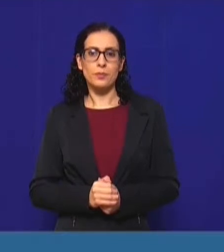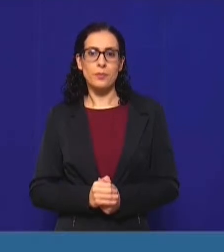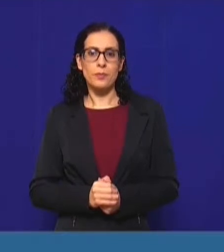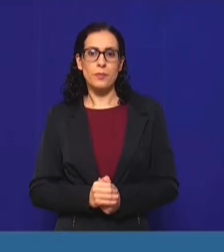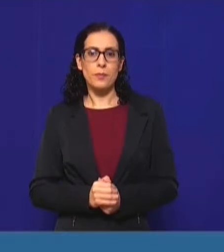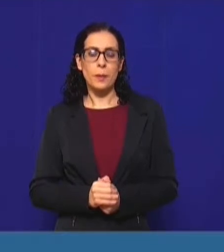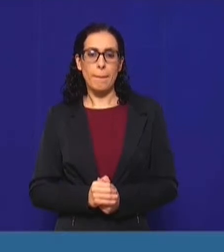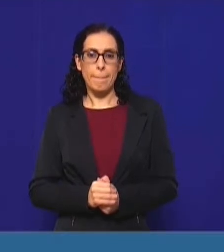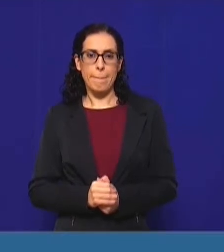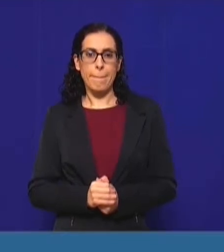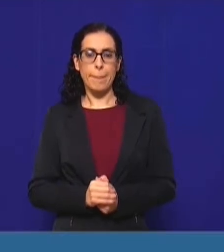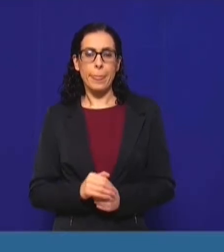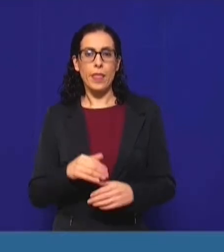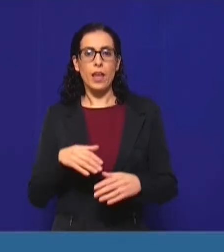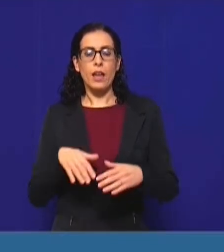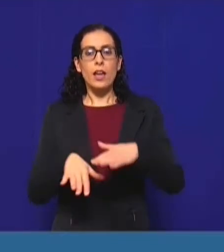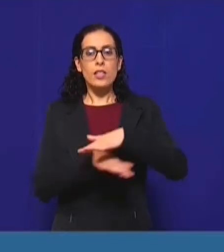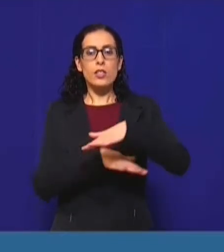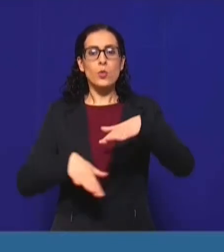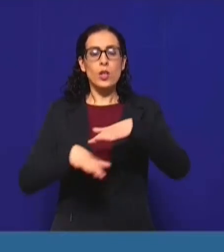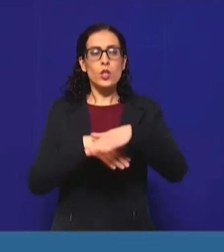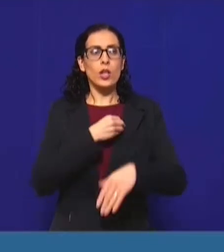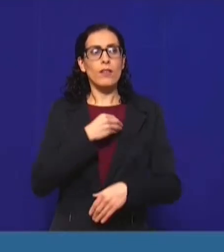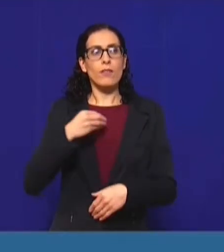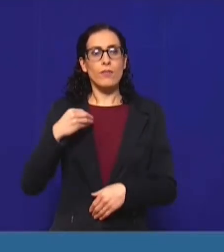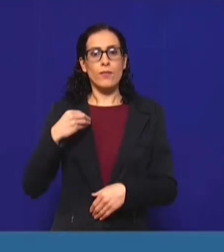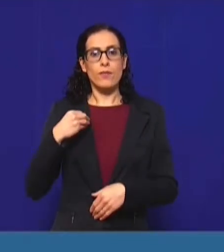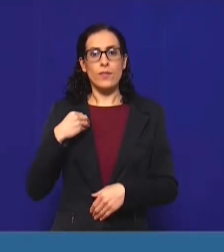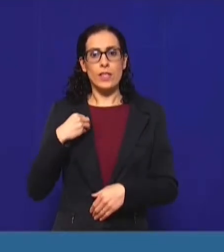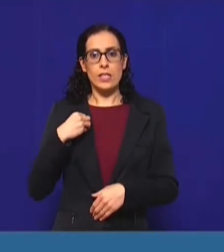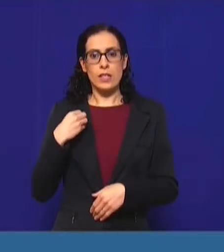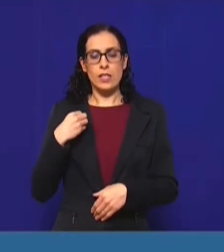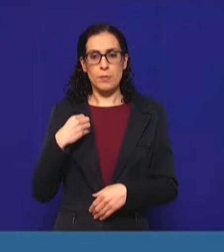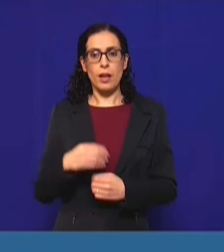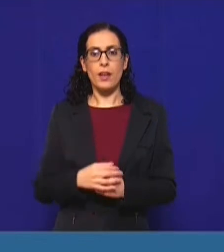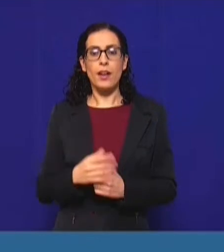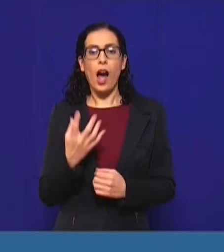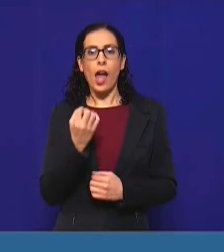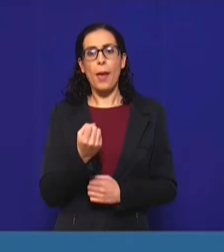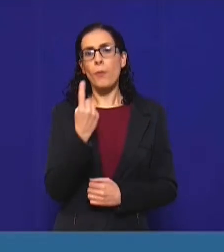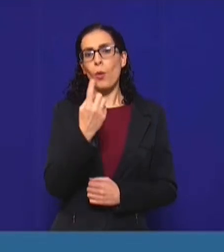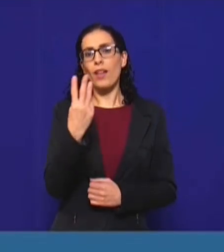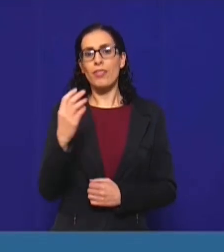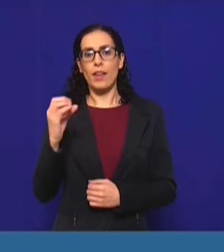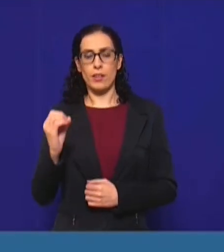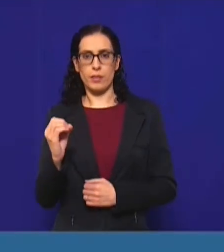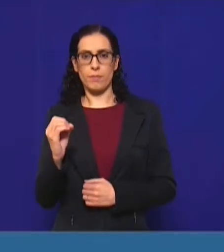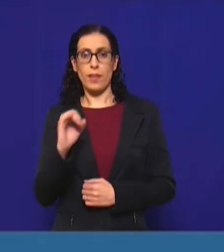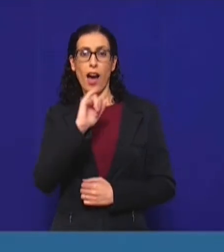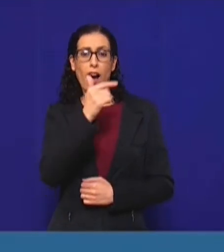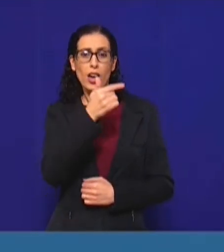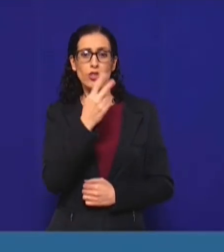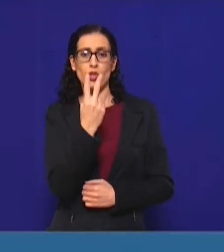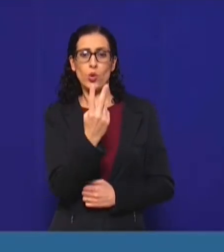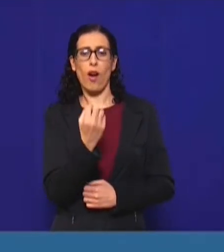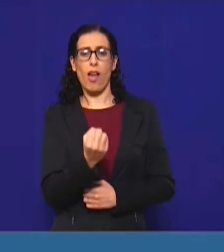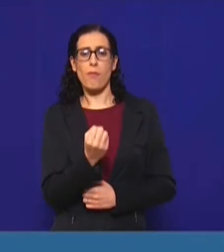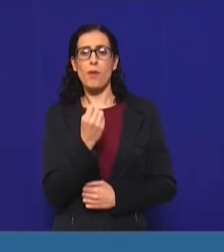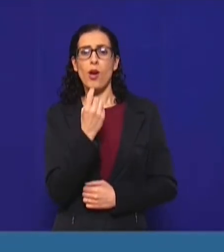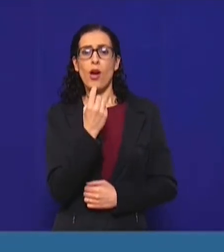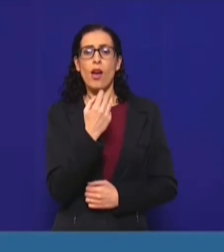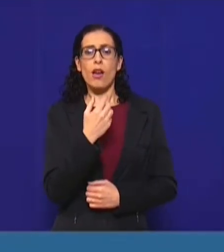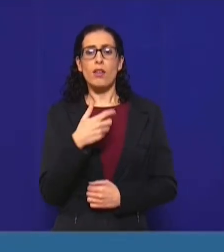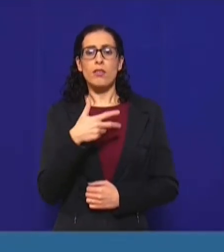Sitwazzjoni fl-isptarijiet tagħna hemm total ta' 130, fl-ITU għandna 19 il-persuna,